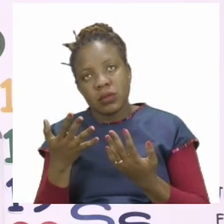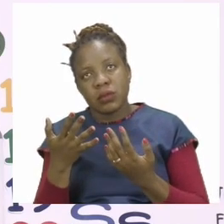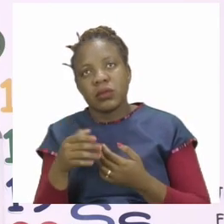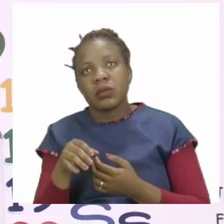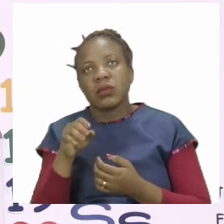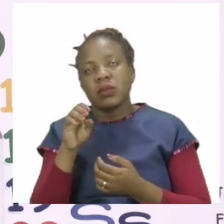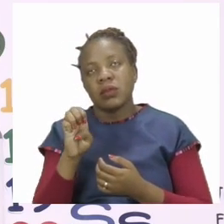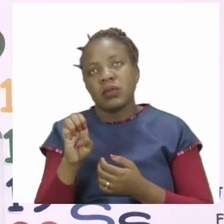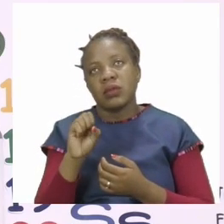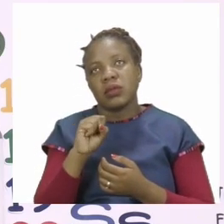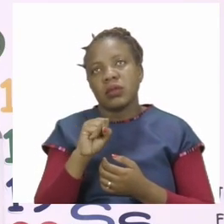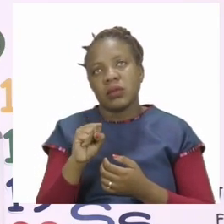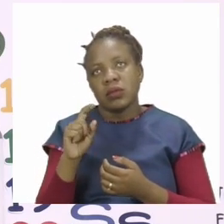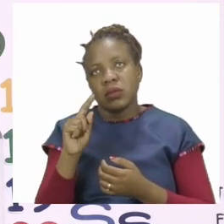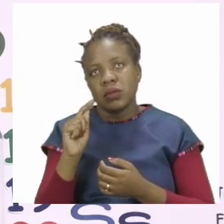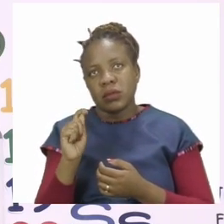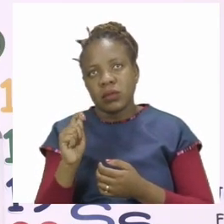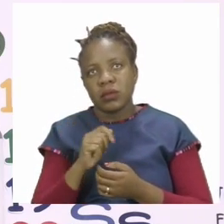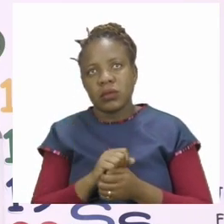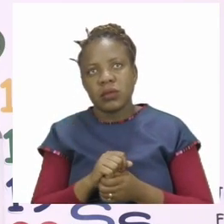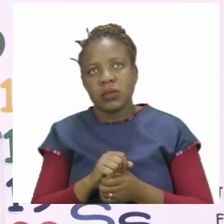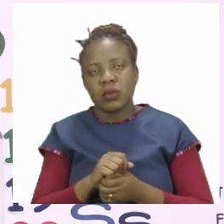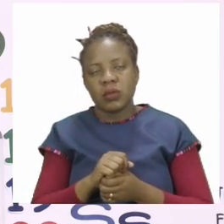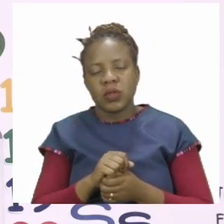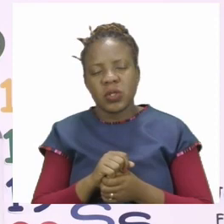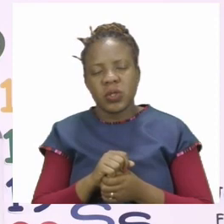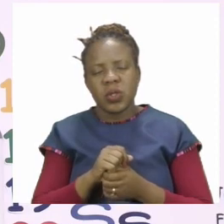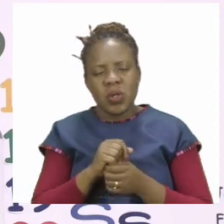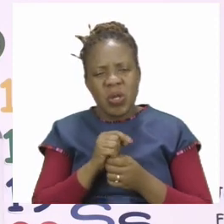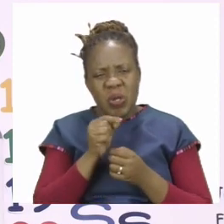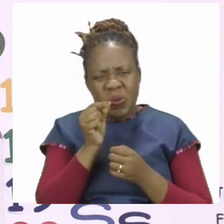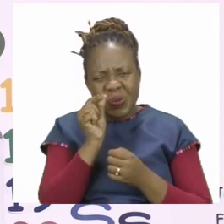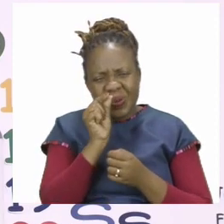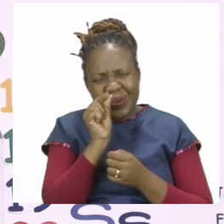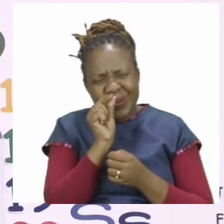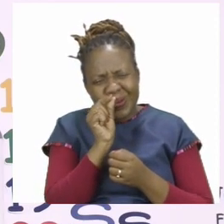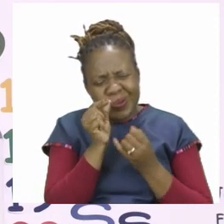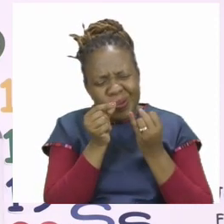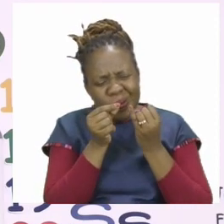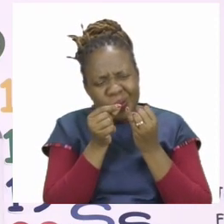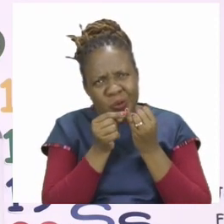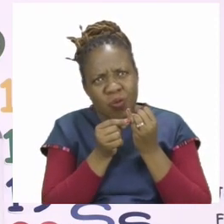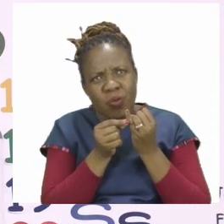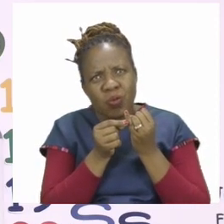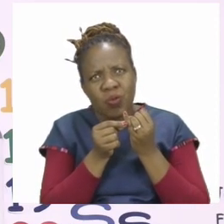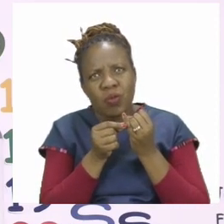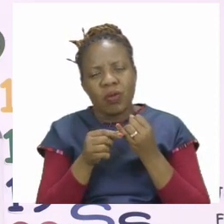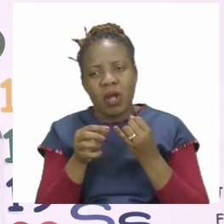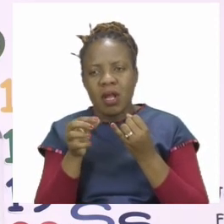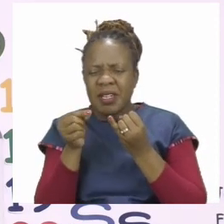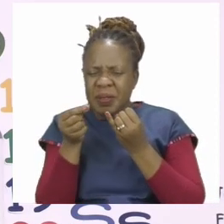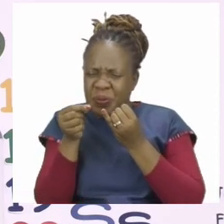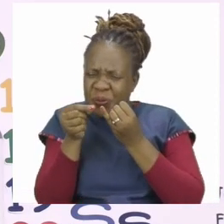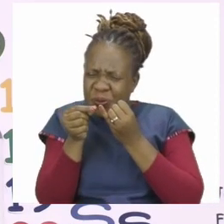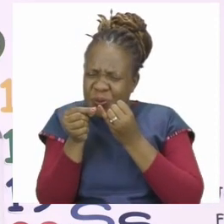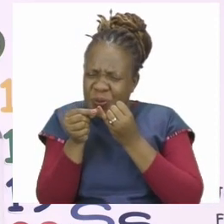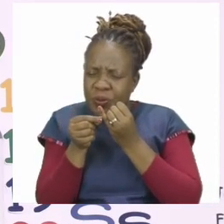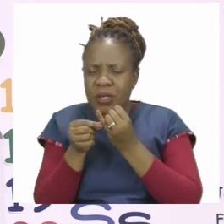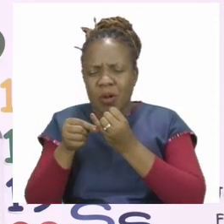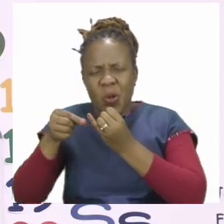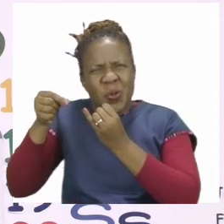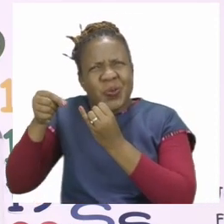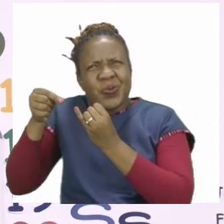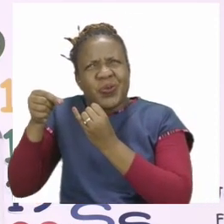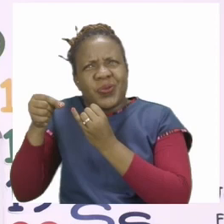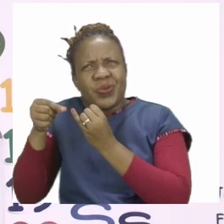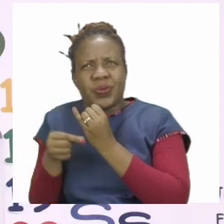EST. So we have thinner or thinnest. So here everyone, you can